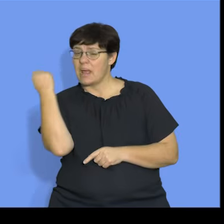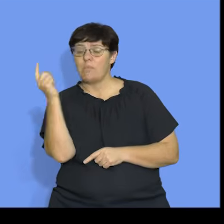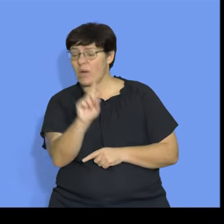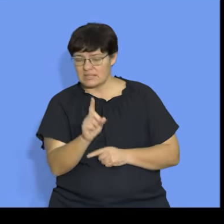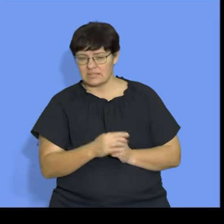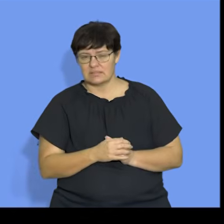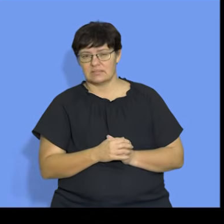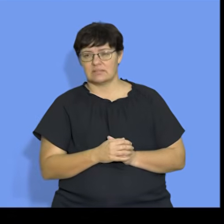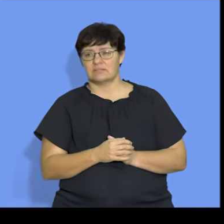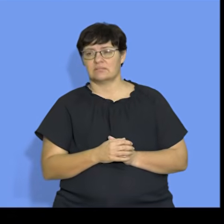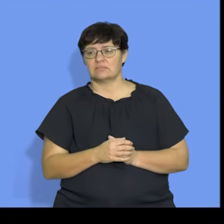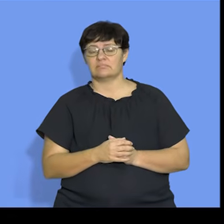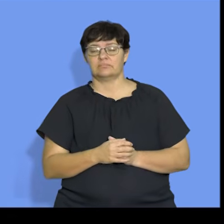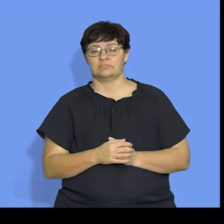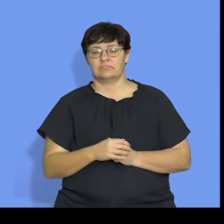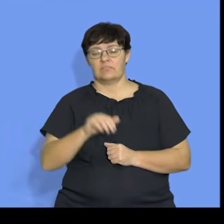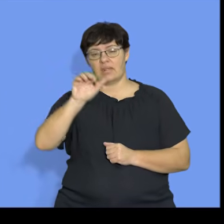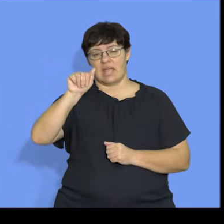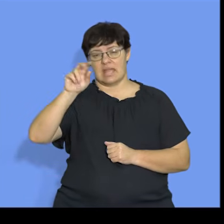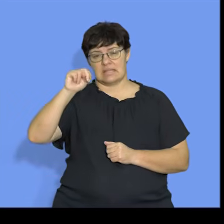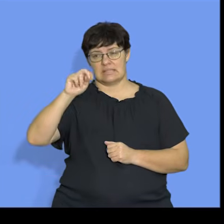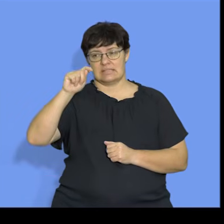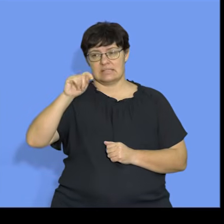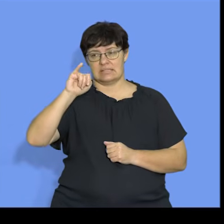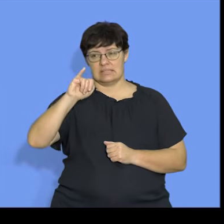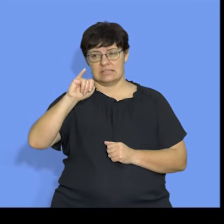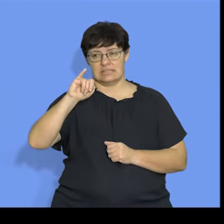today? Those are called